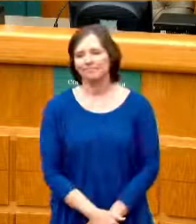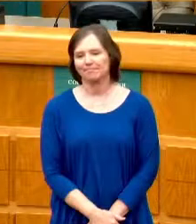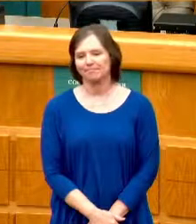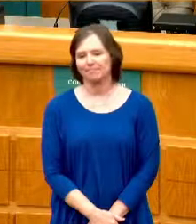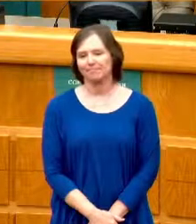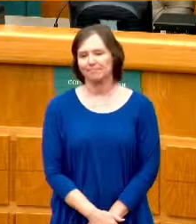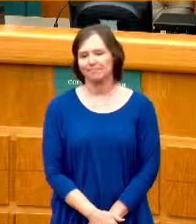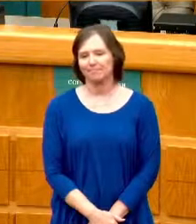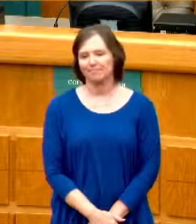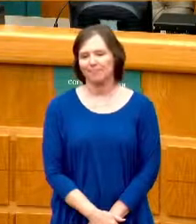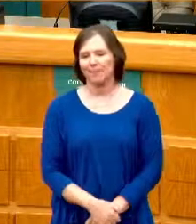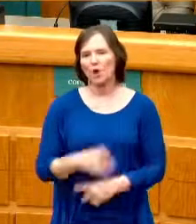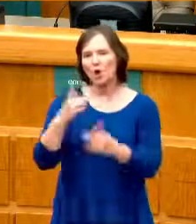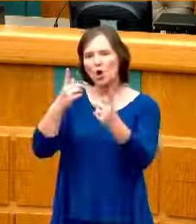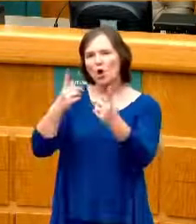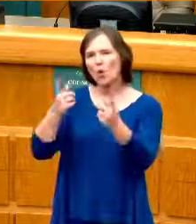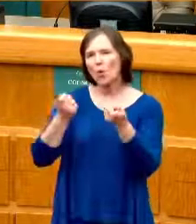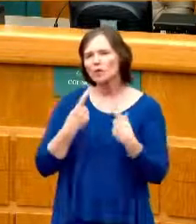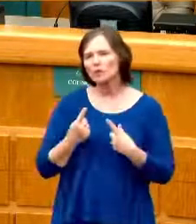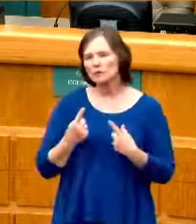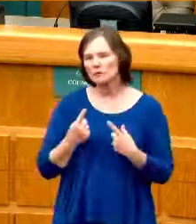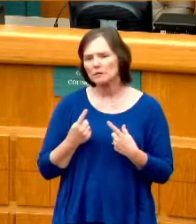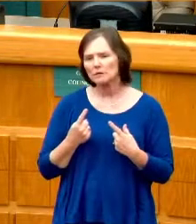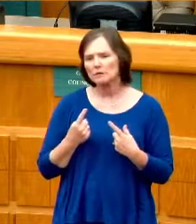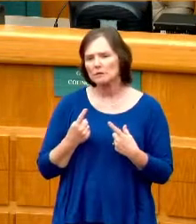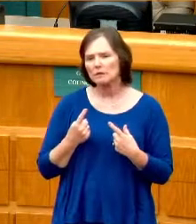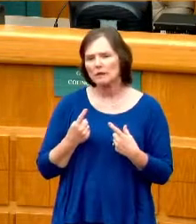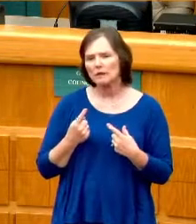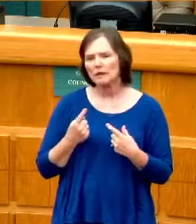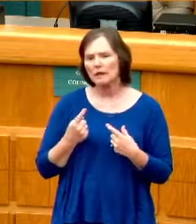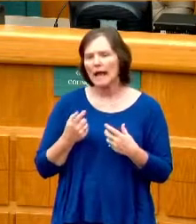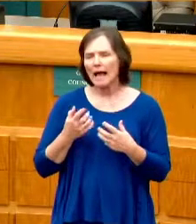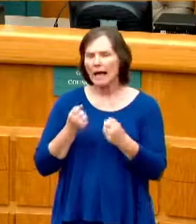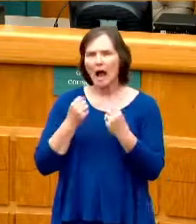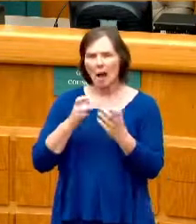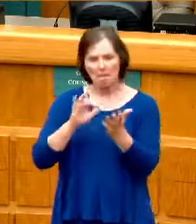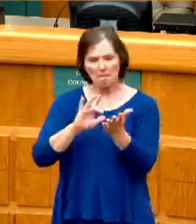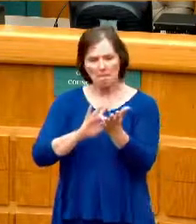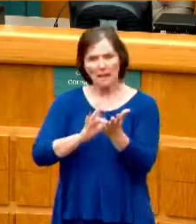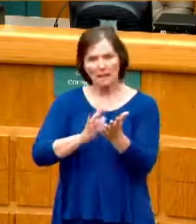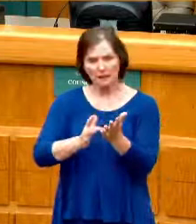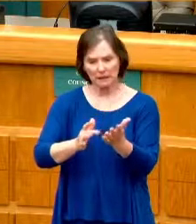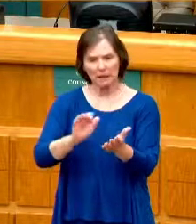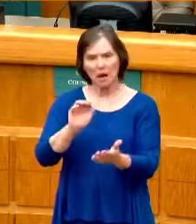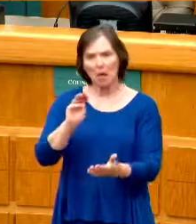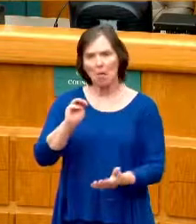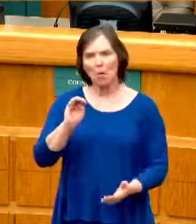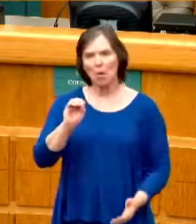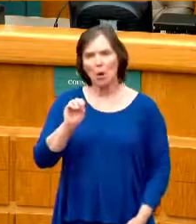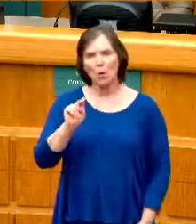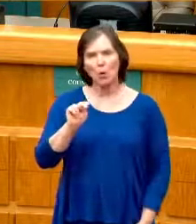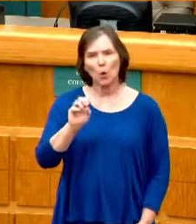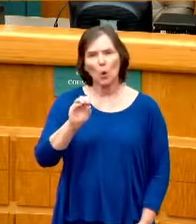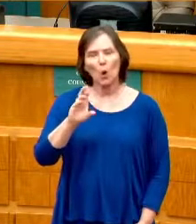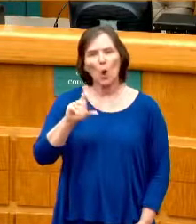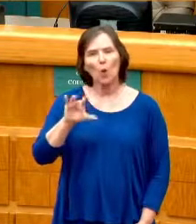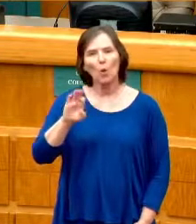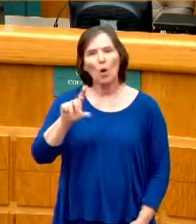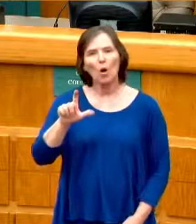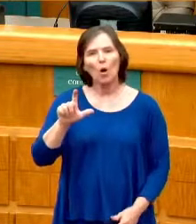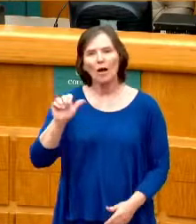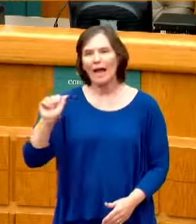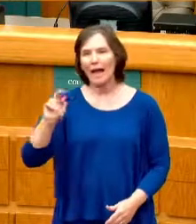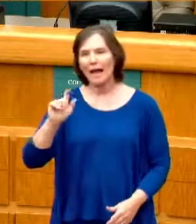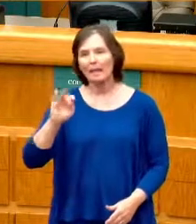How long do I have to wait if I received monoclonal antibodies? The recommendation is that you should wait at